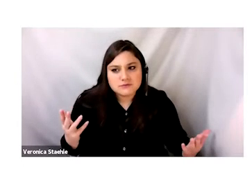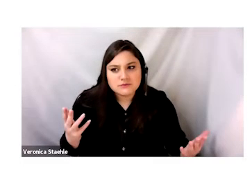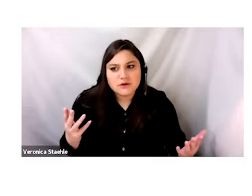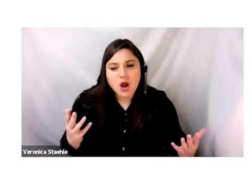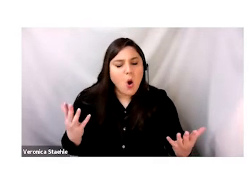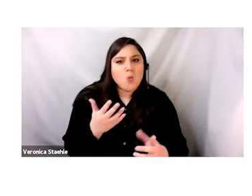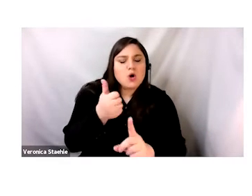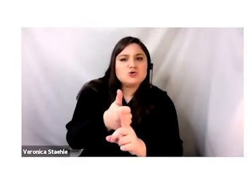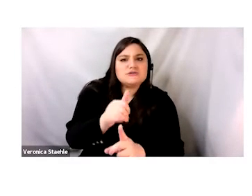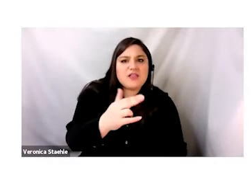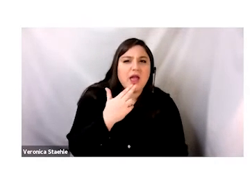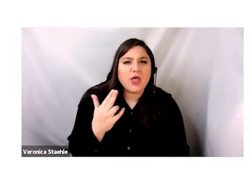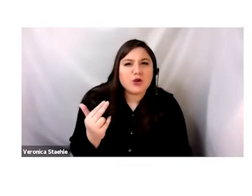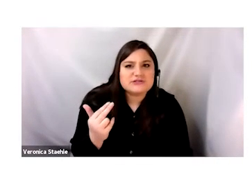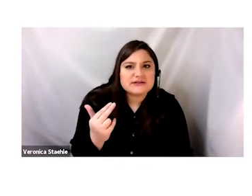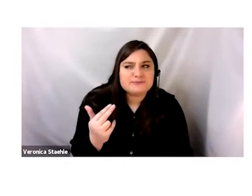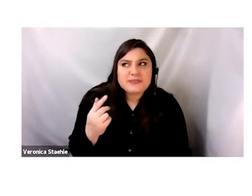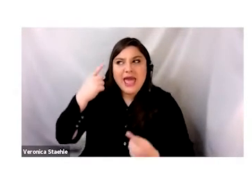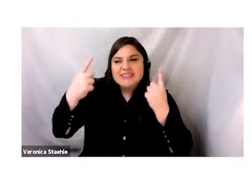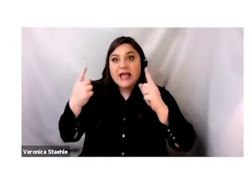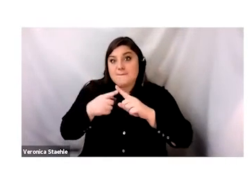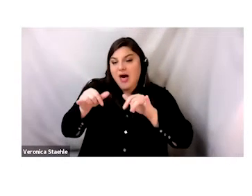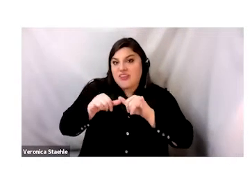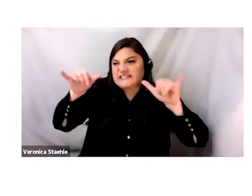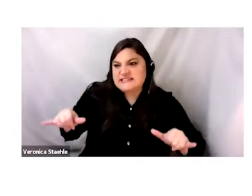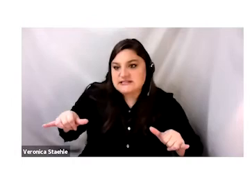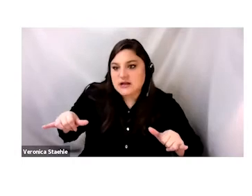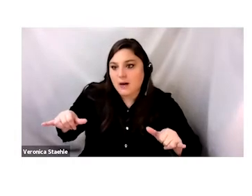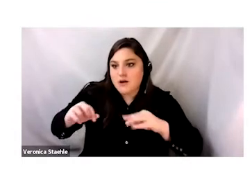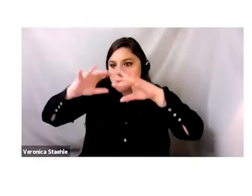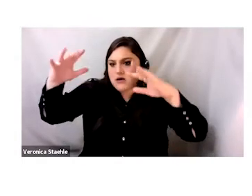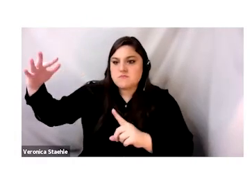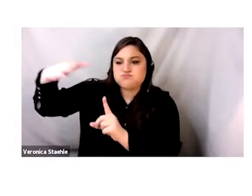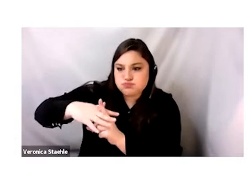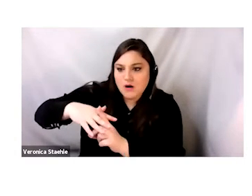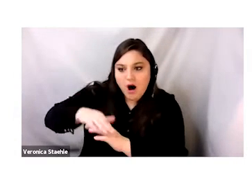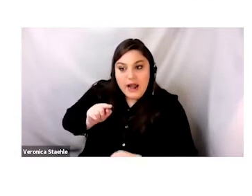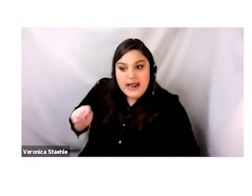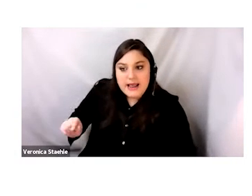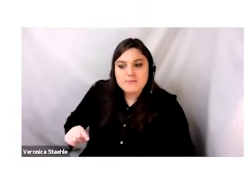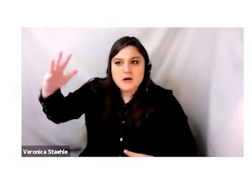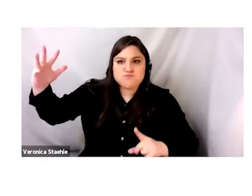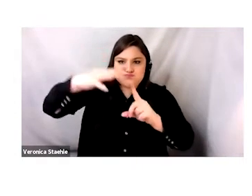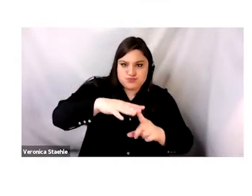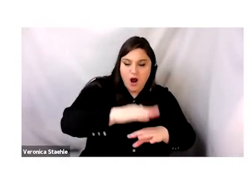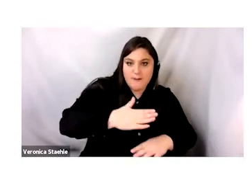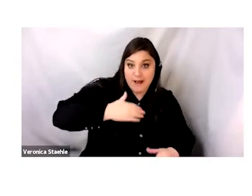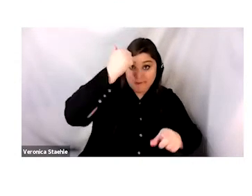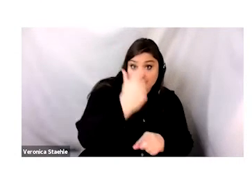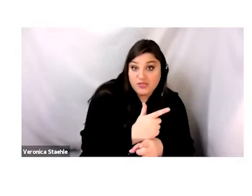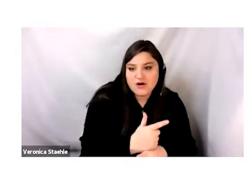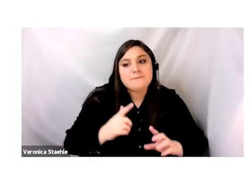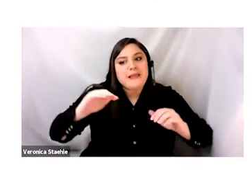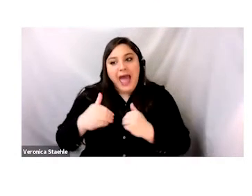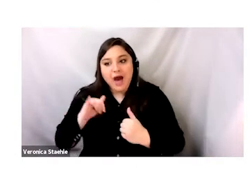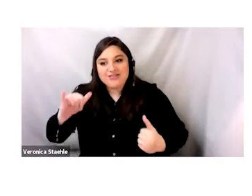were systems imposed on him and my brother that led to the outcome that we are navigating and will navigate for